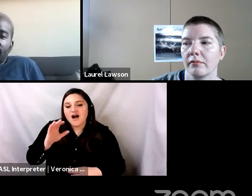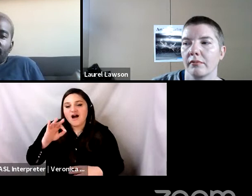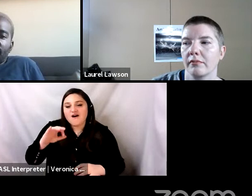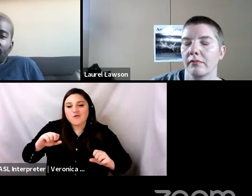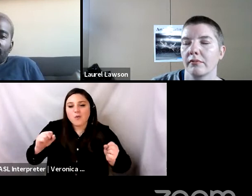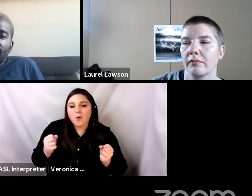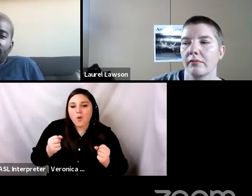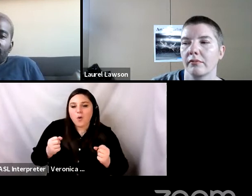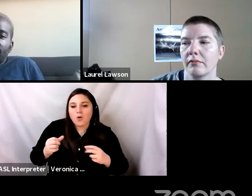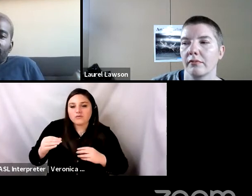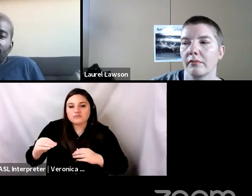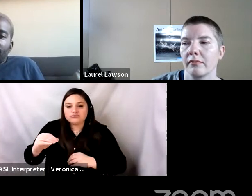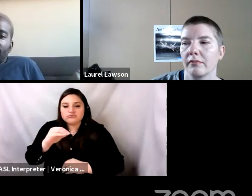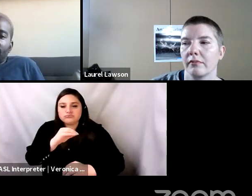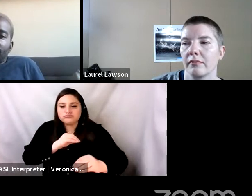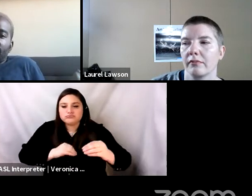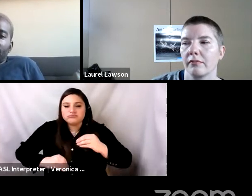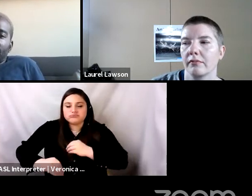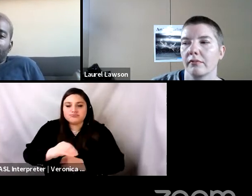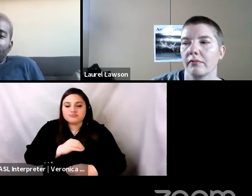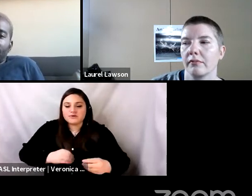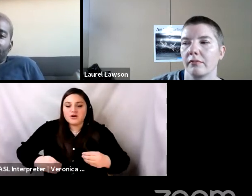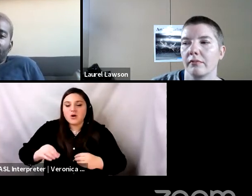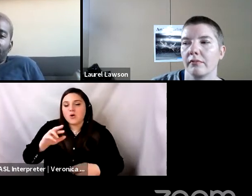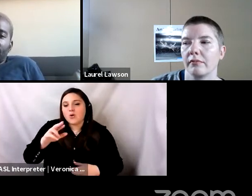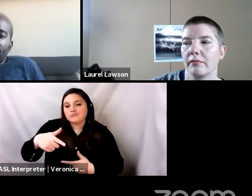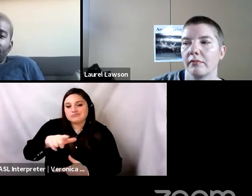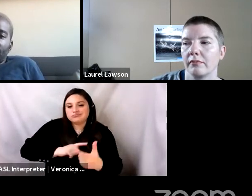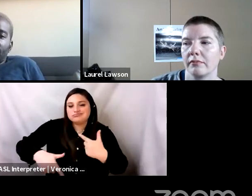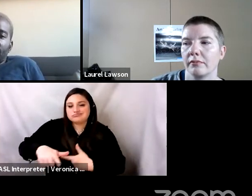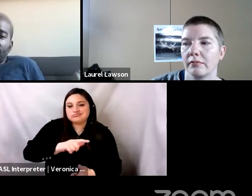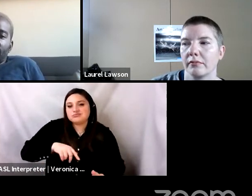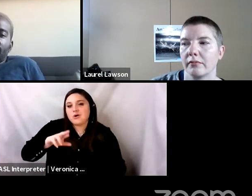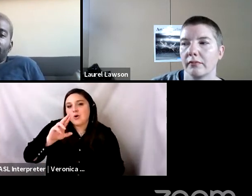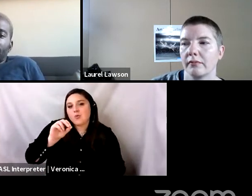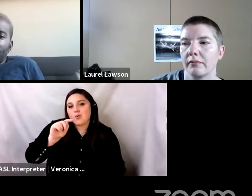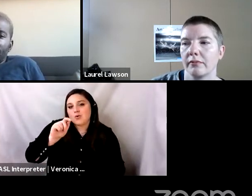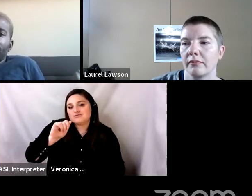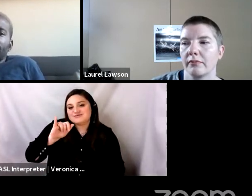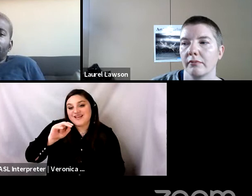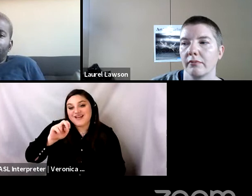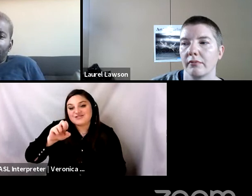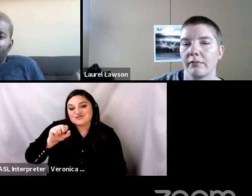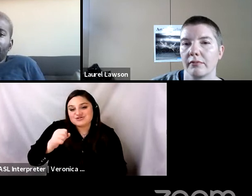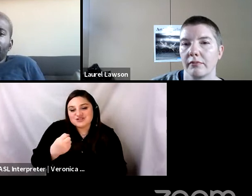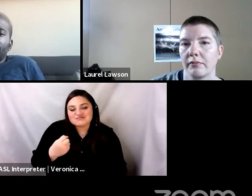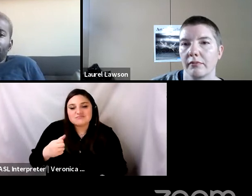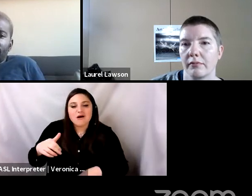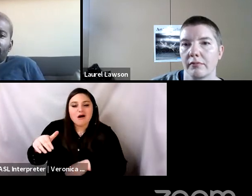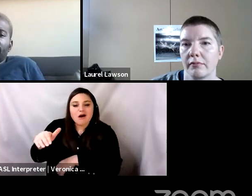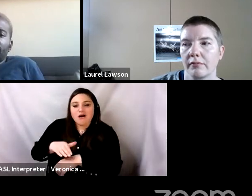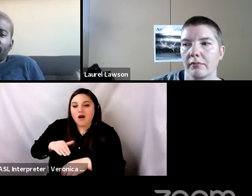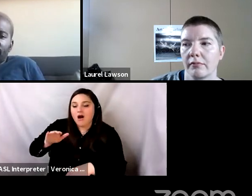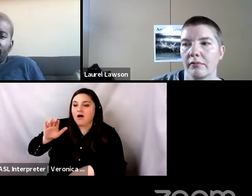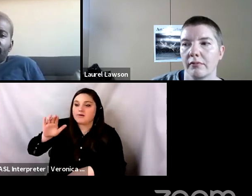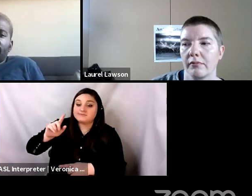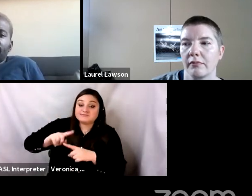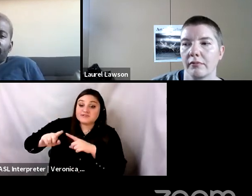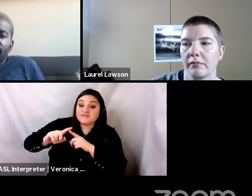movement artists, even folks who've never even taught before to come in and share their practice